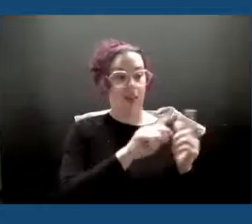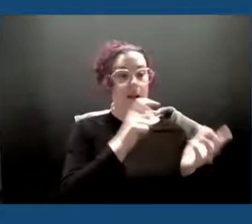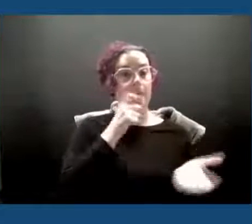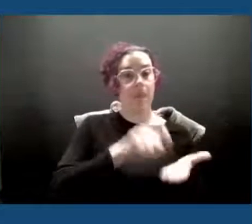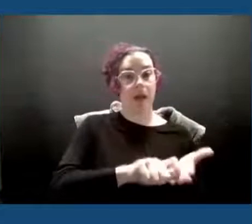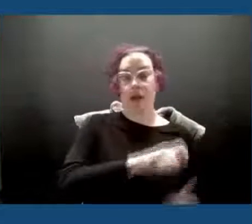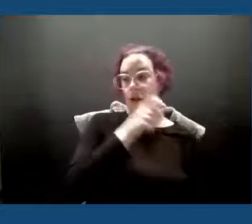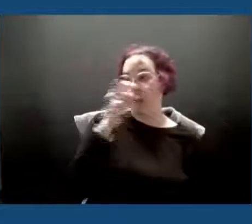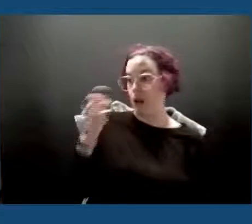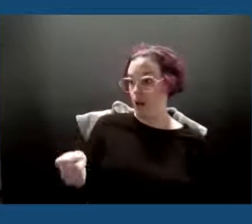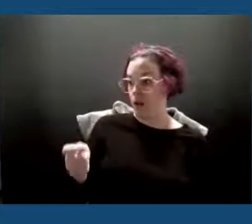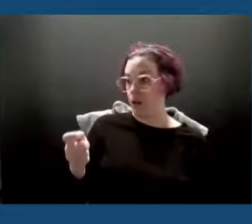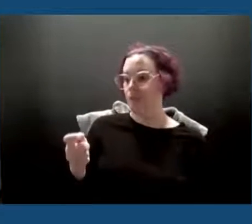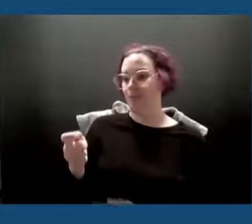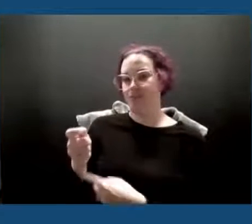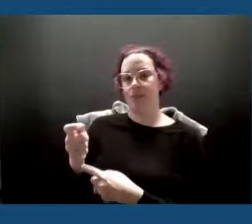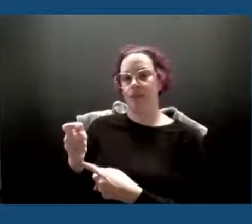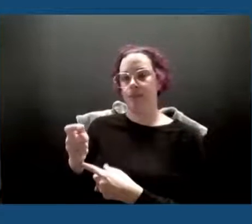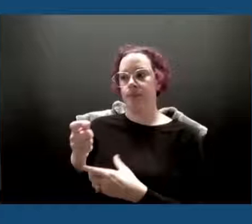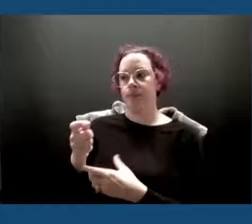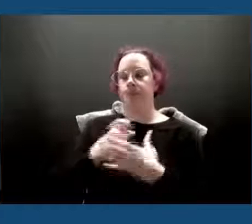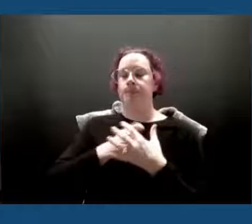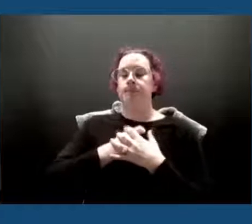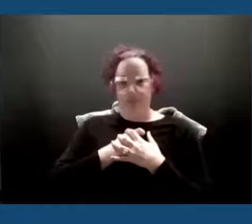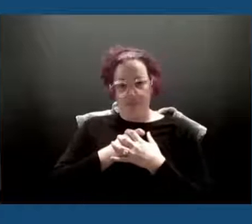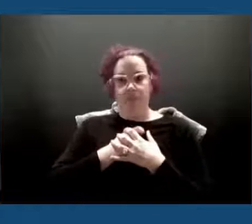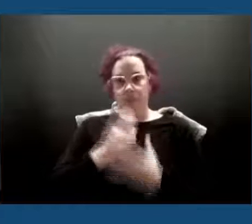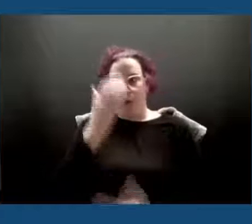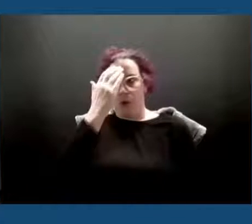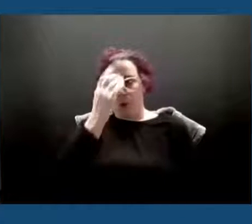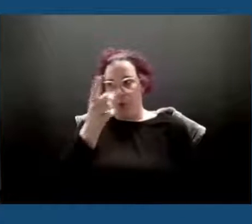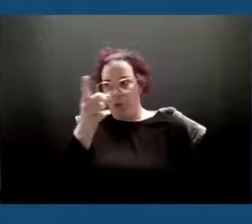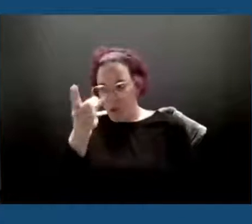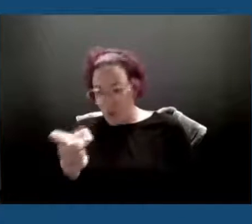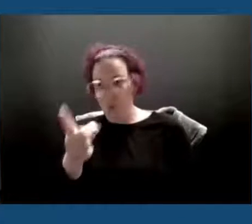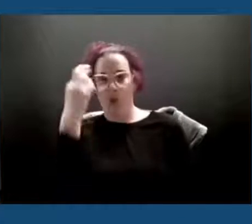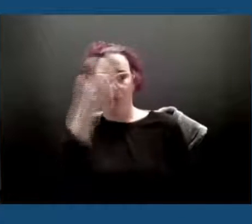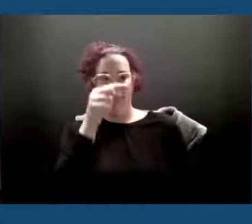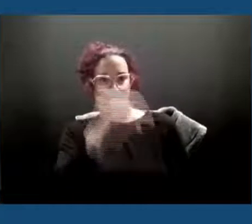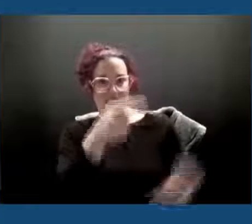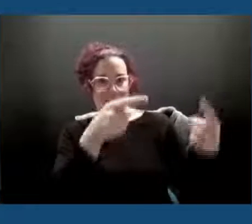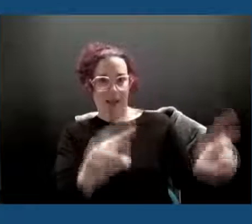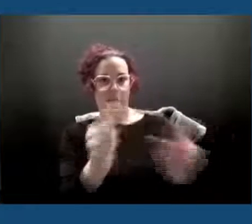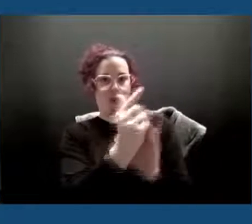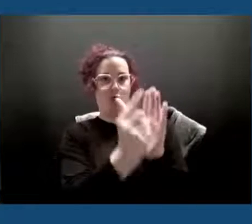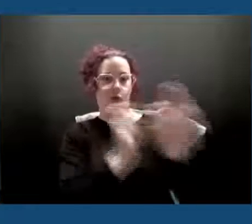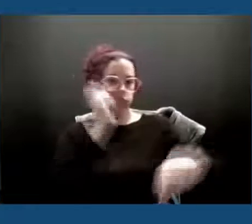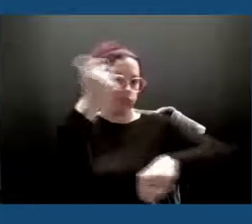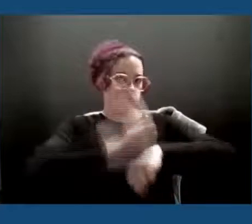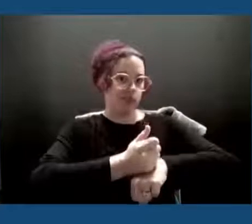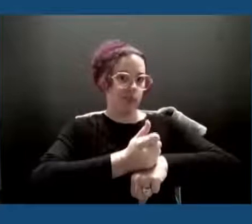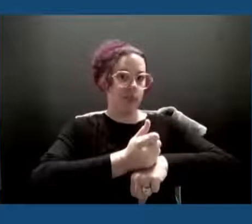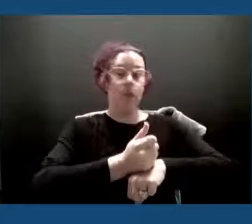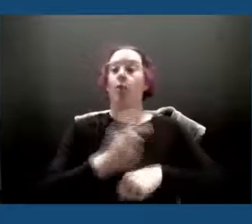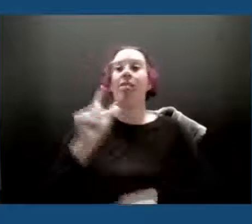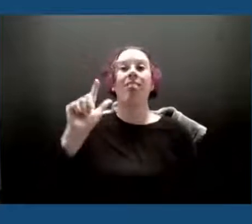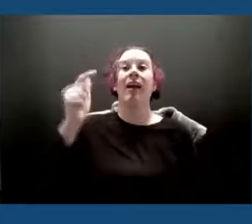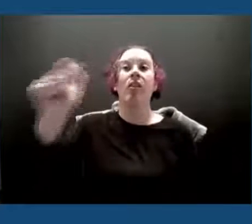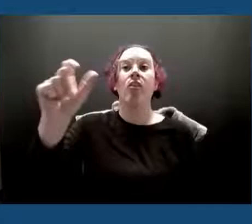want you to cherish that pen and know you made this happen. So some other mother is not sitting here someday.